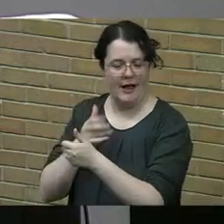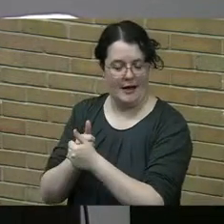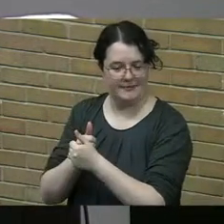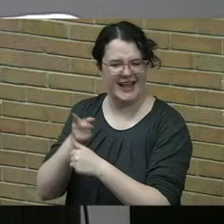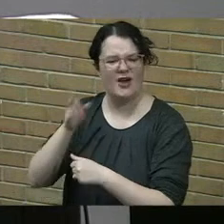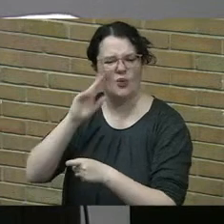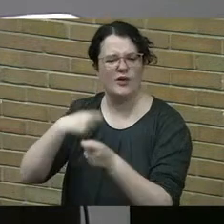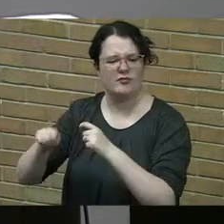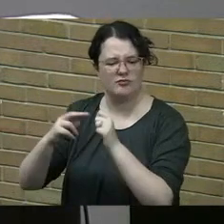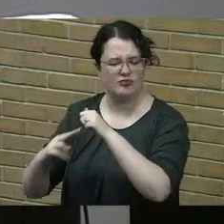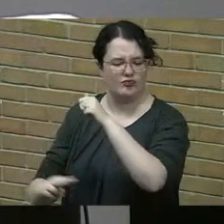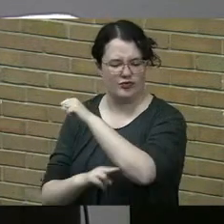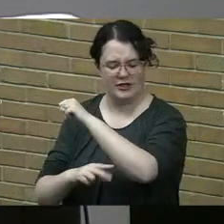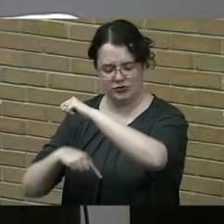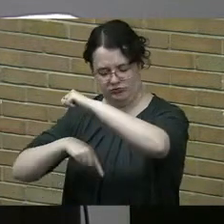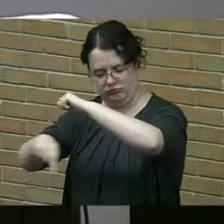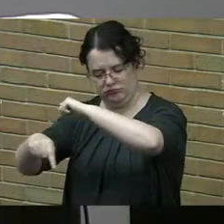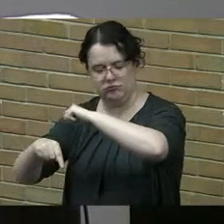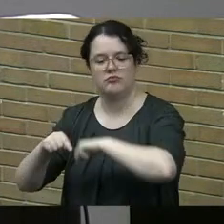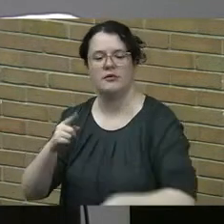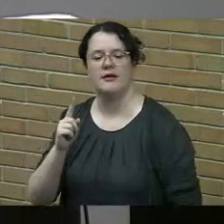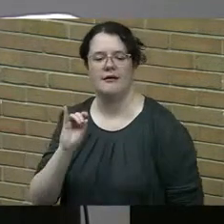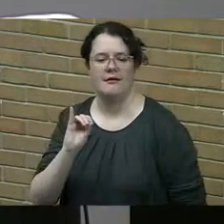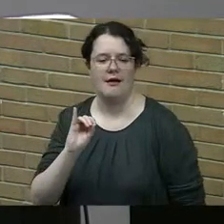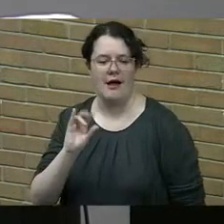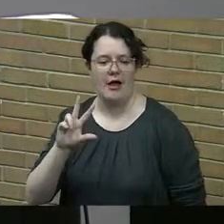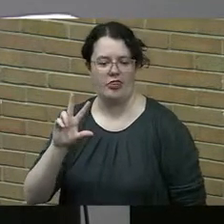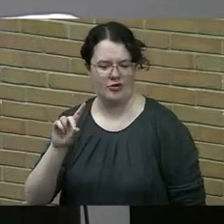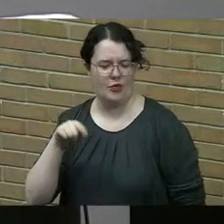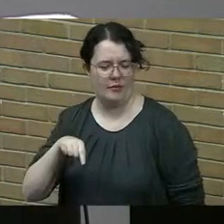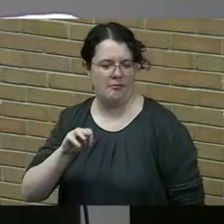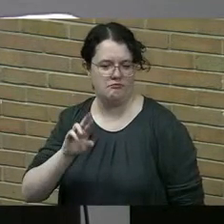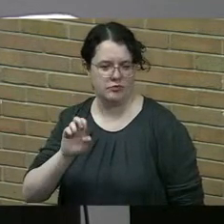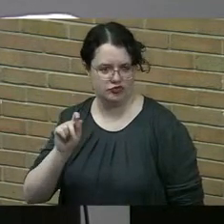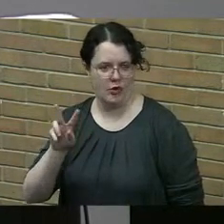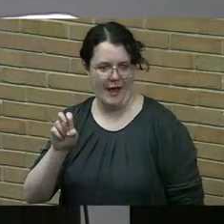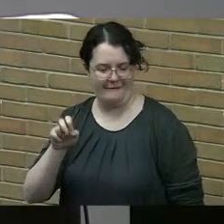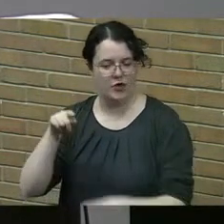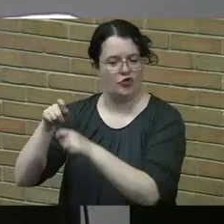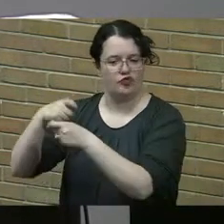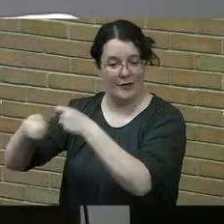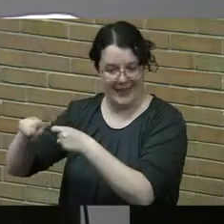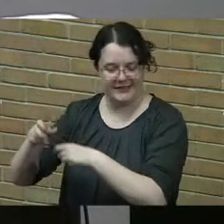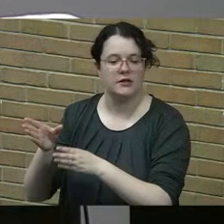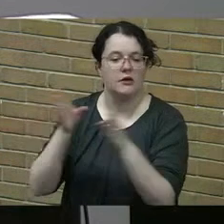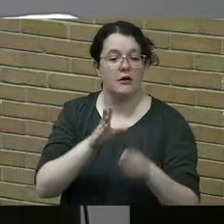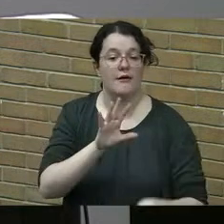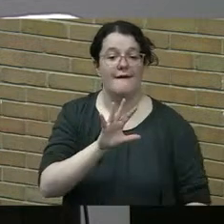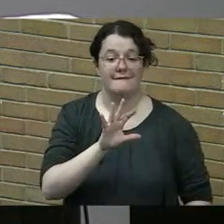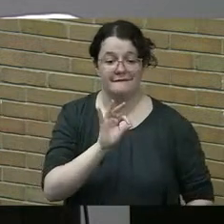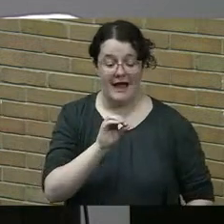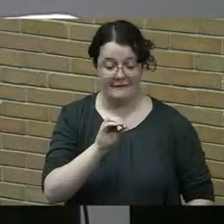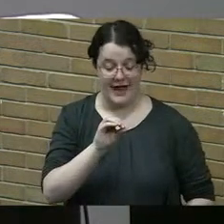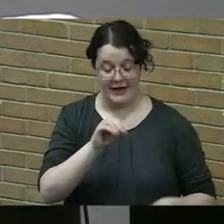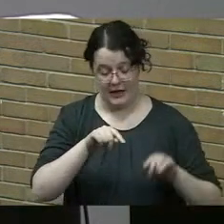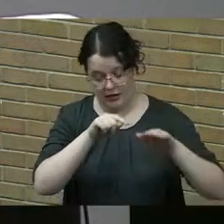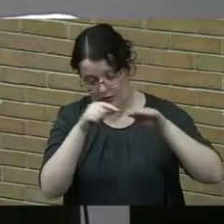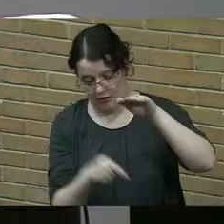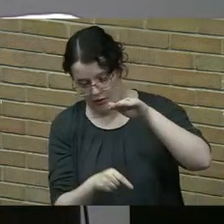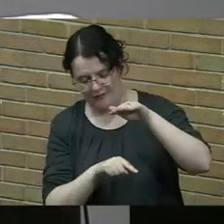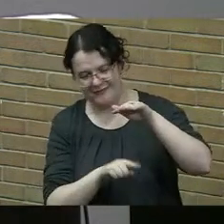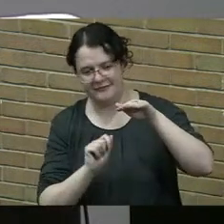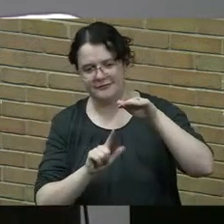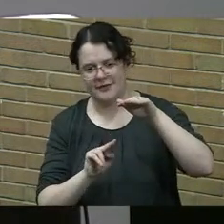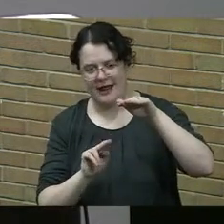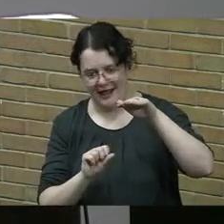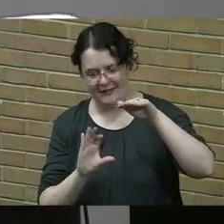Route 31, which is Monroe Avenue, and rehabilitate the bridges on 590 that go over Allen's Creek here